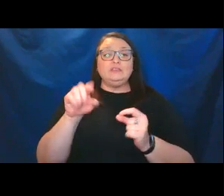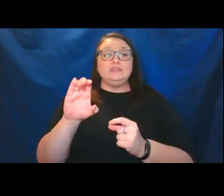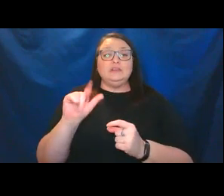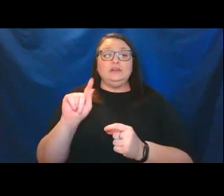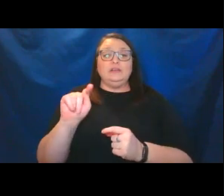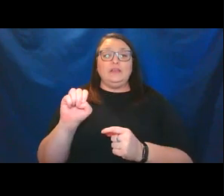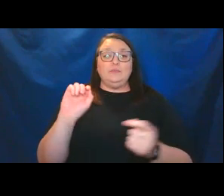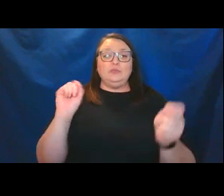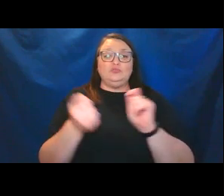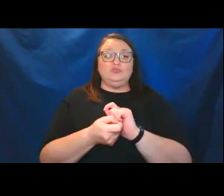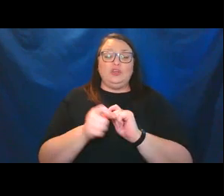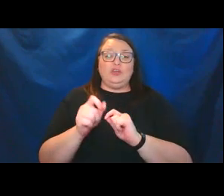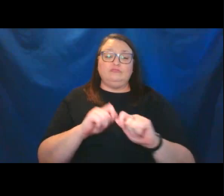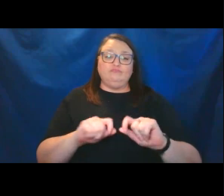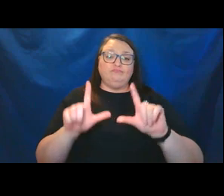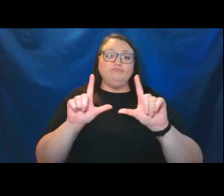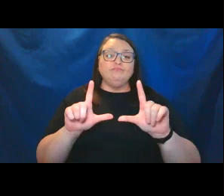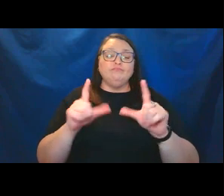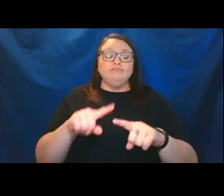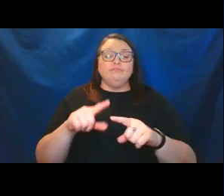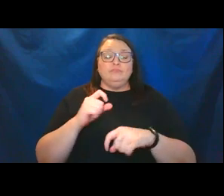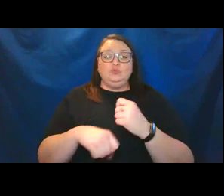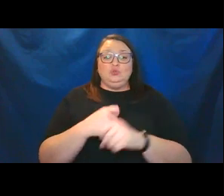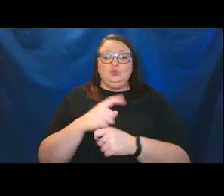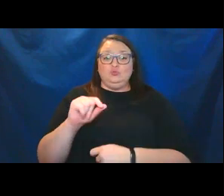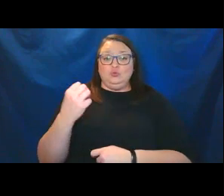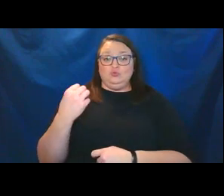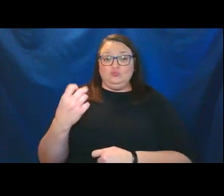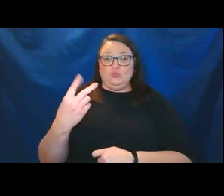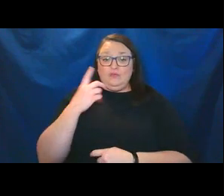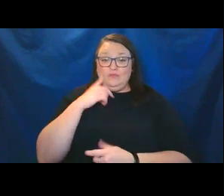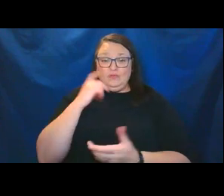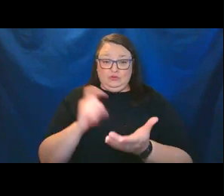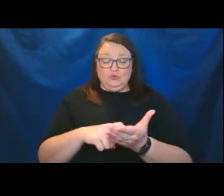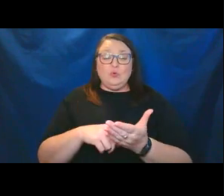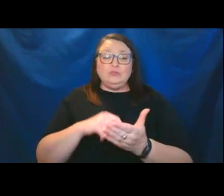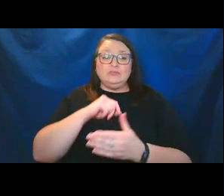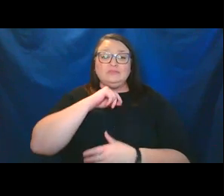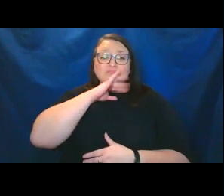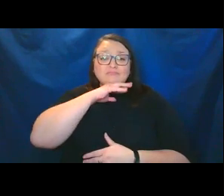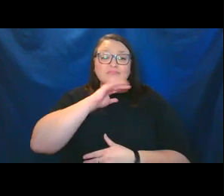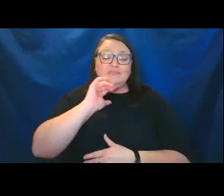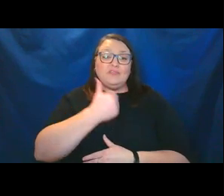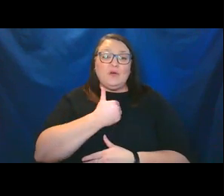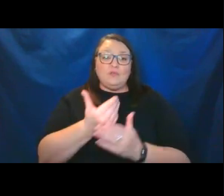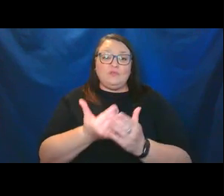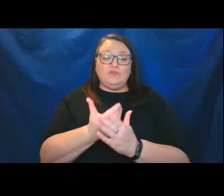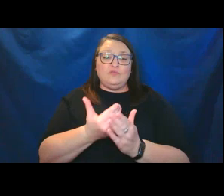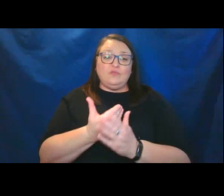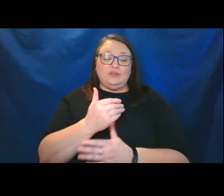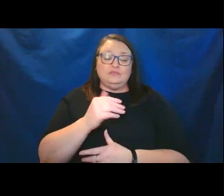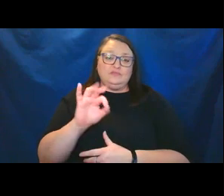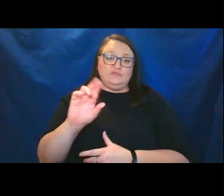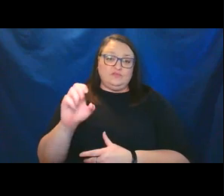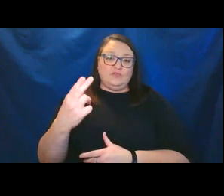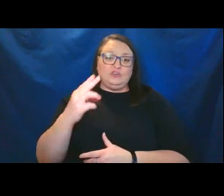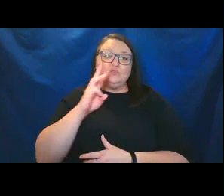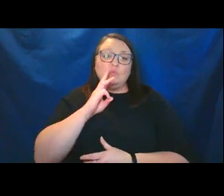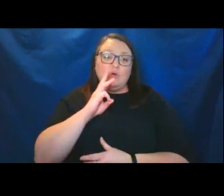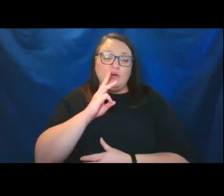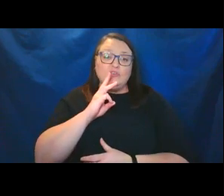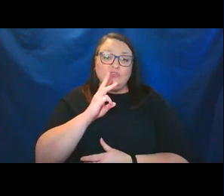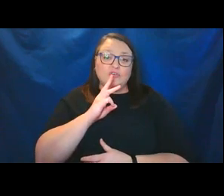framework that was put together in 2012. And even back then, they noted contamination of our freshwater sources. Next slide. I did help contribute to that